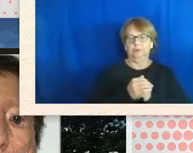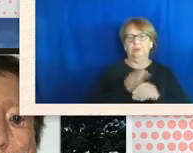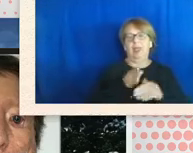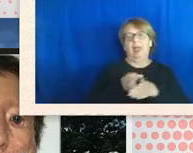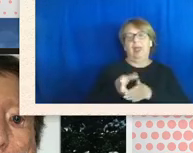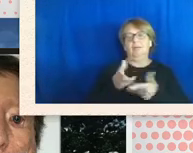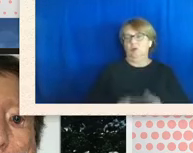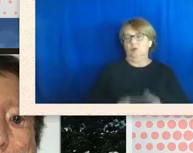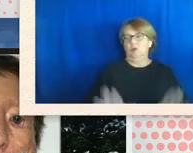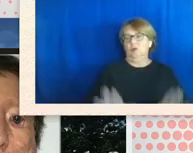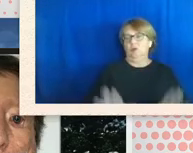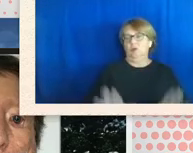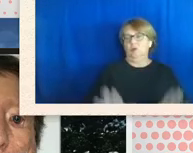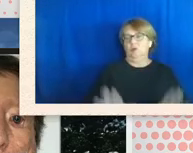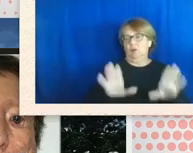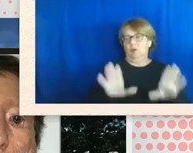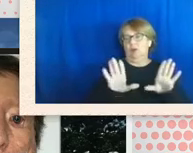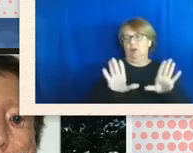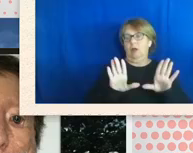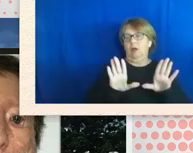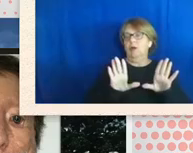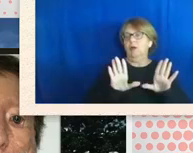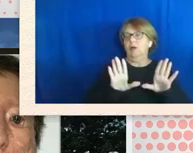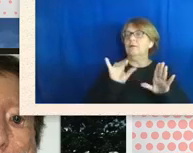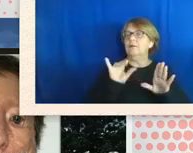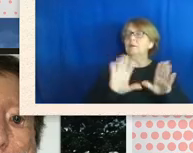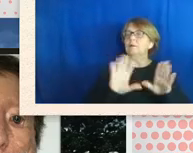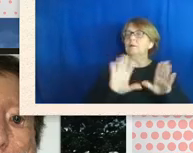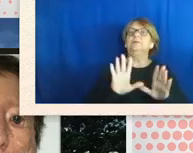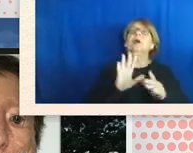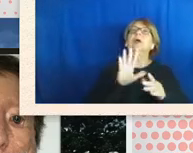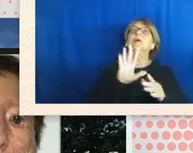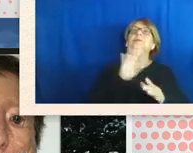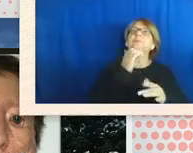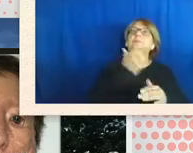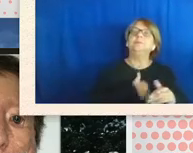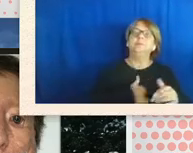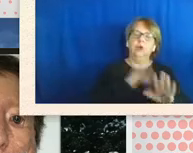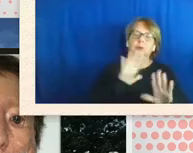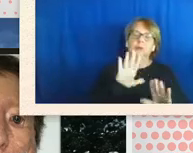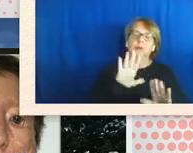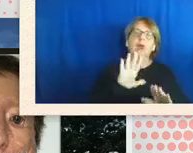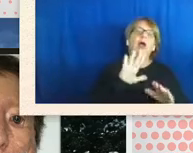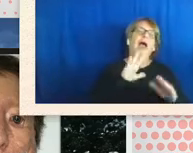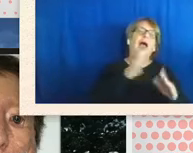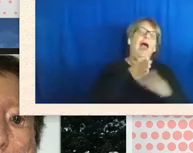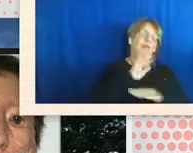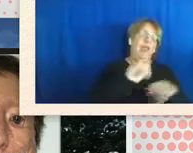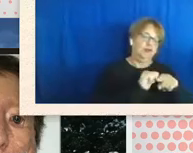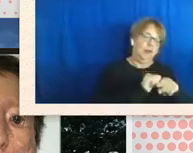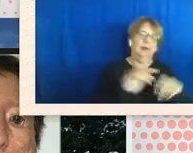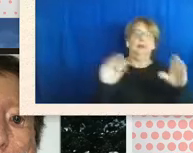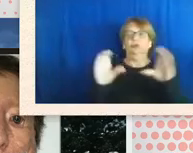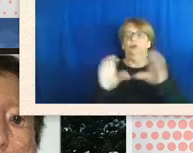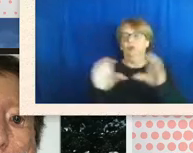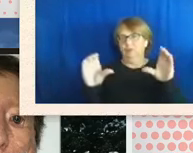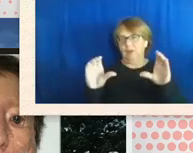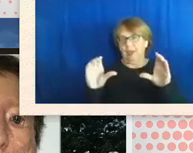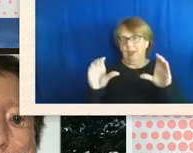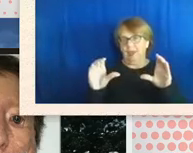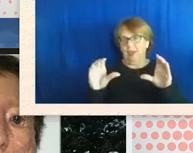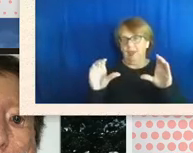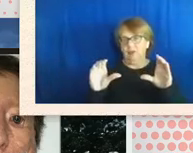assessment, that is the training and certification, depending upon